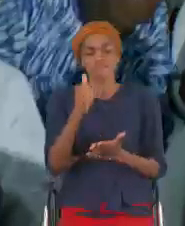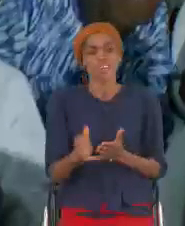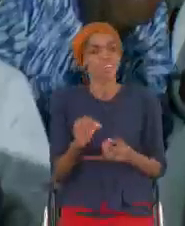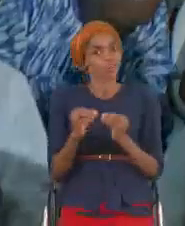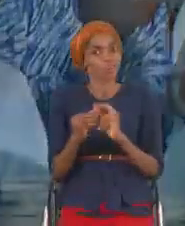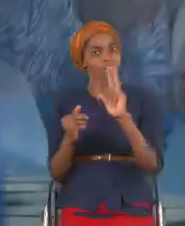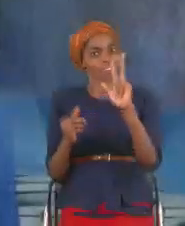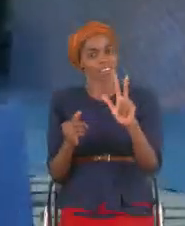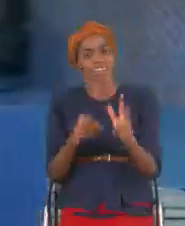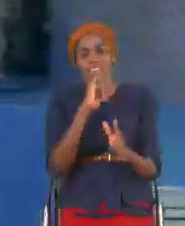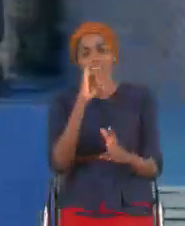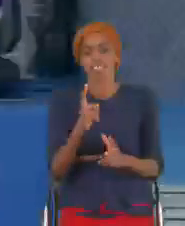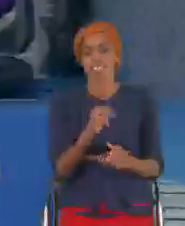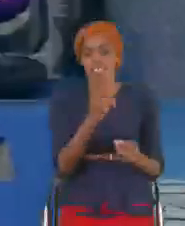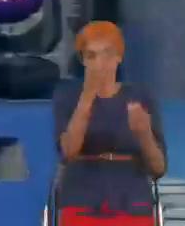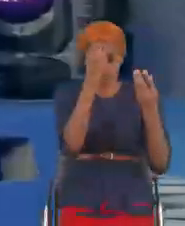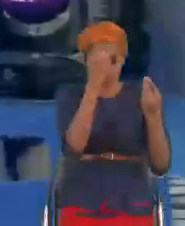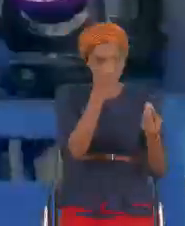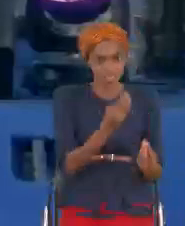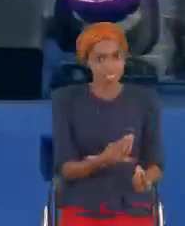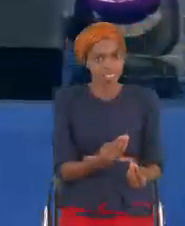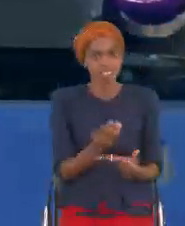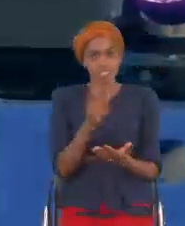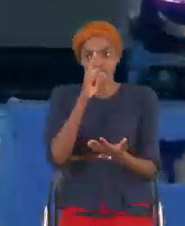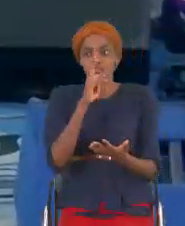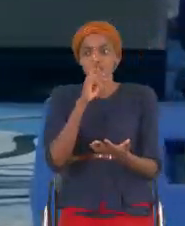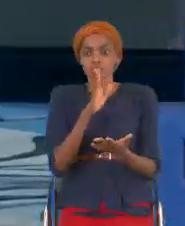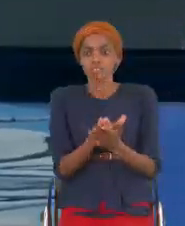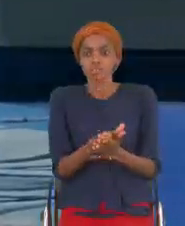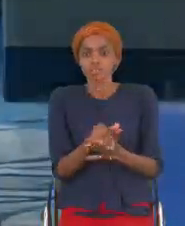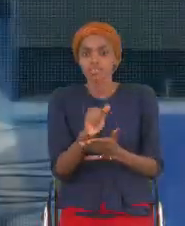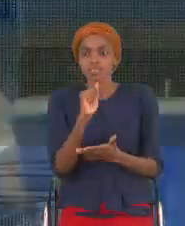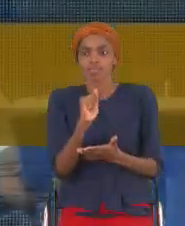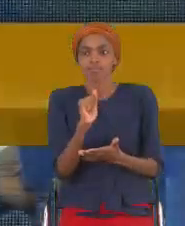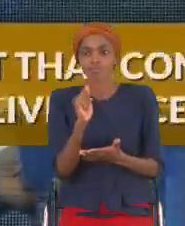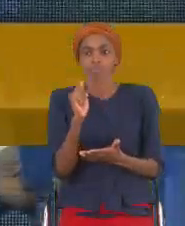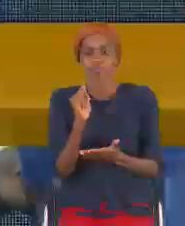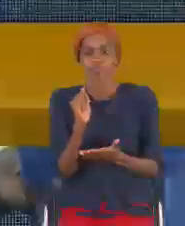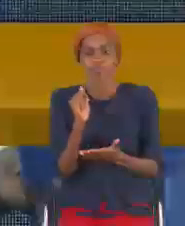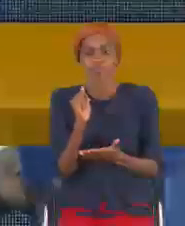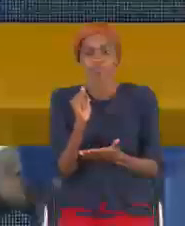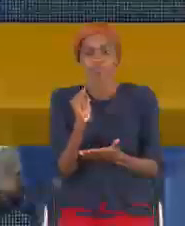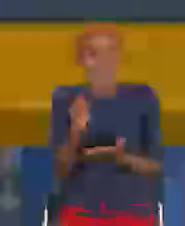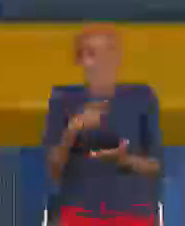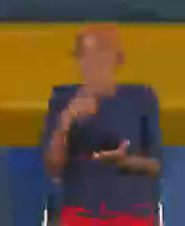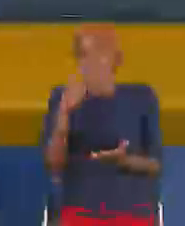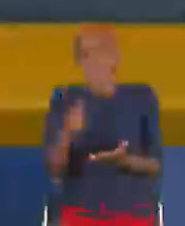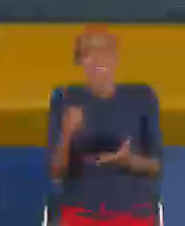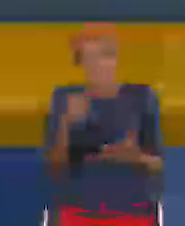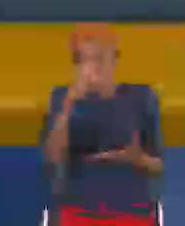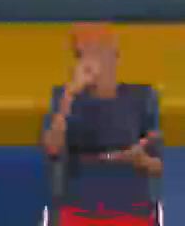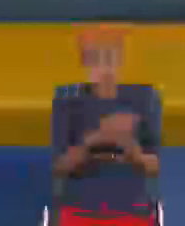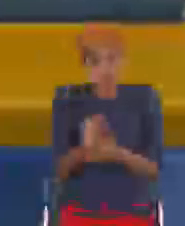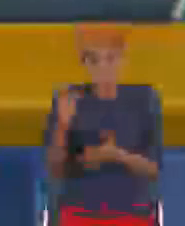is the loyal trust. You trust him. And then you say, as I trust you, I'm going to